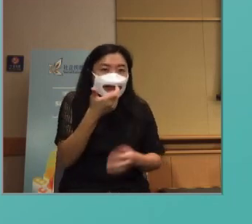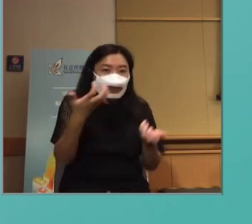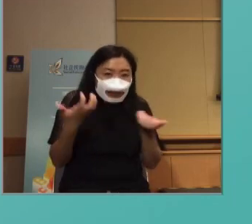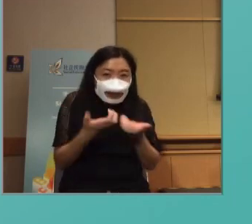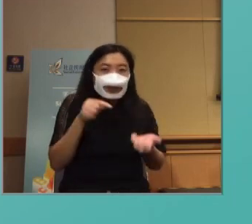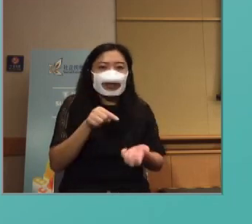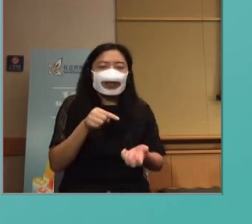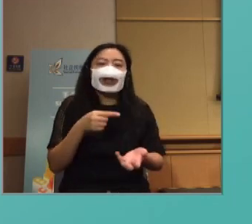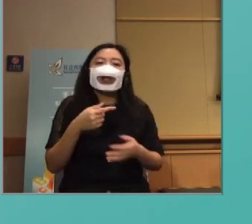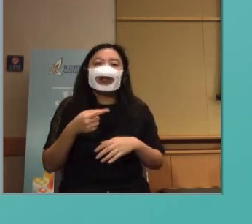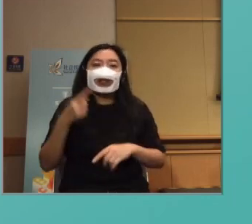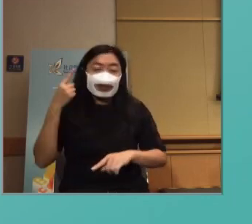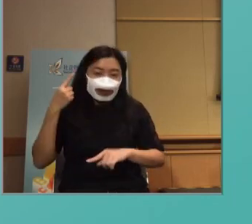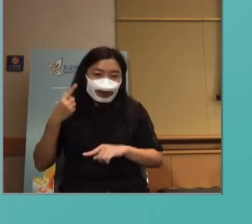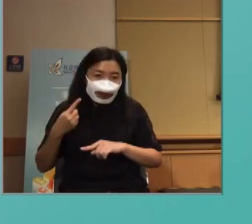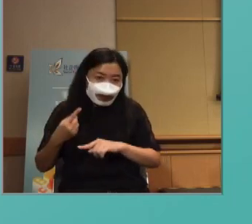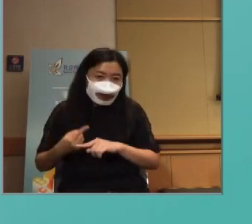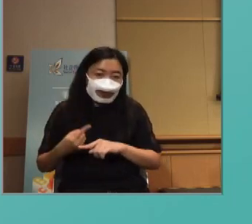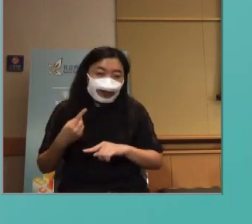the depreciation of, say,